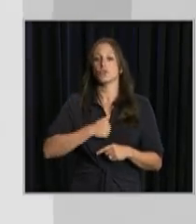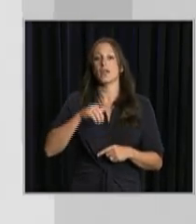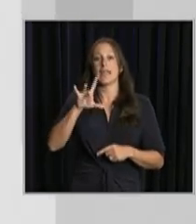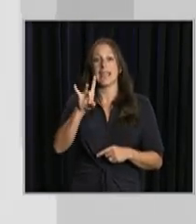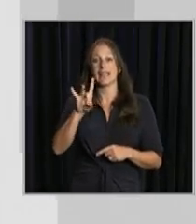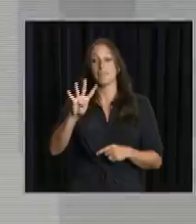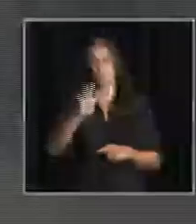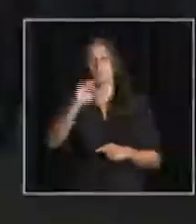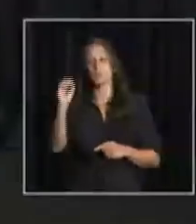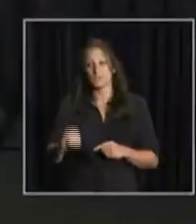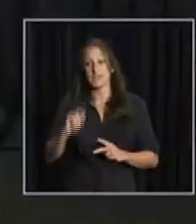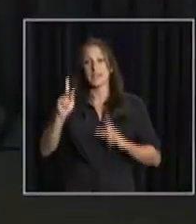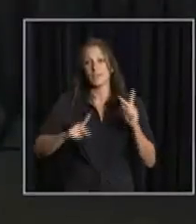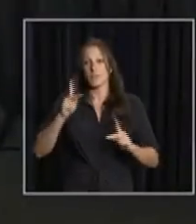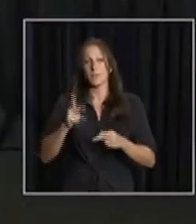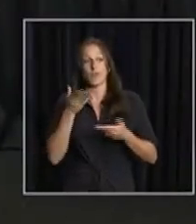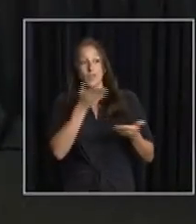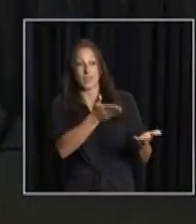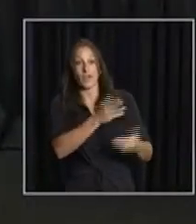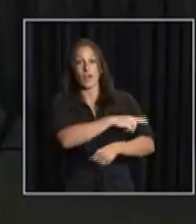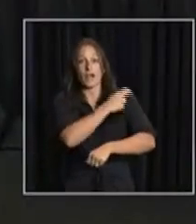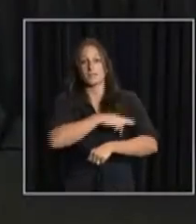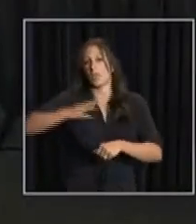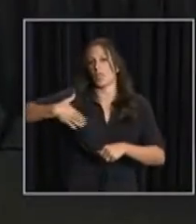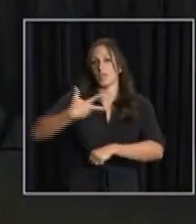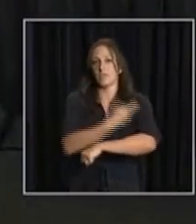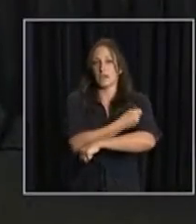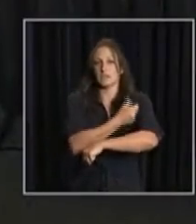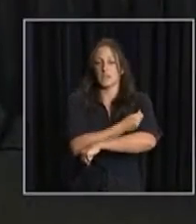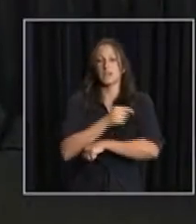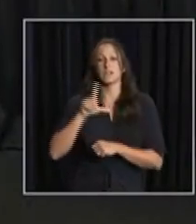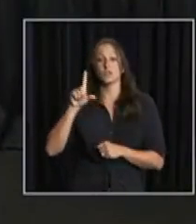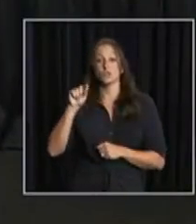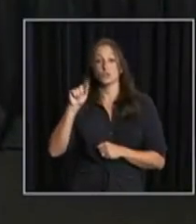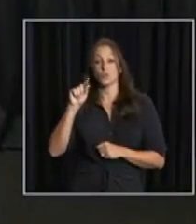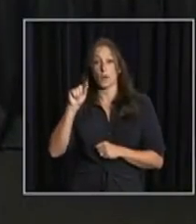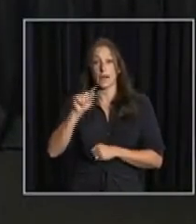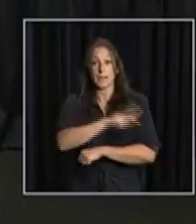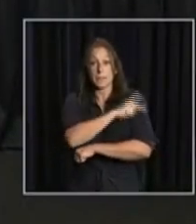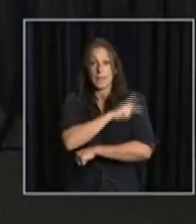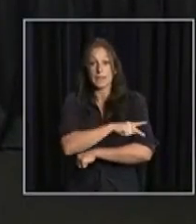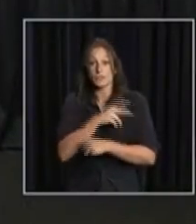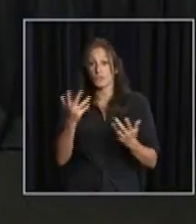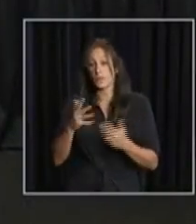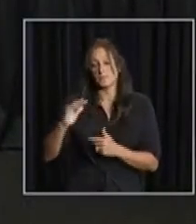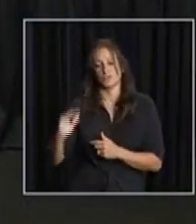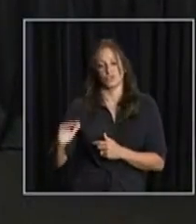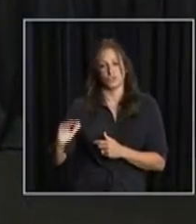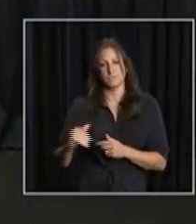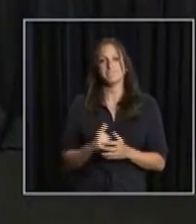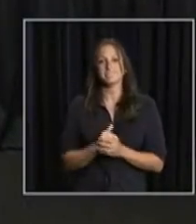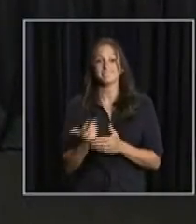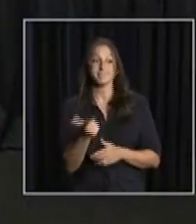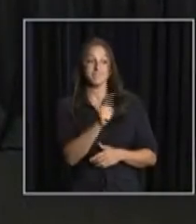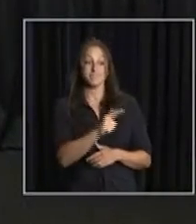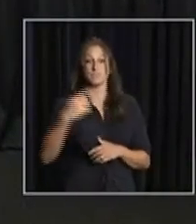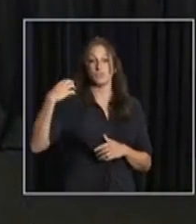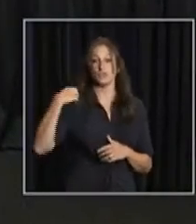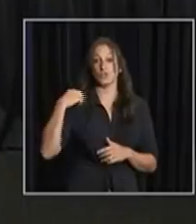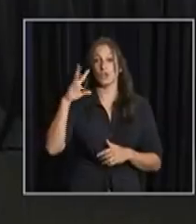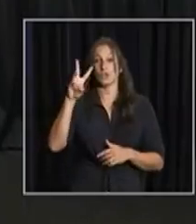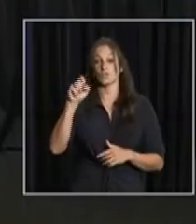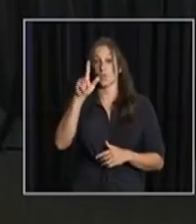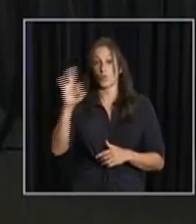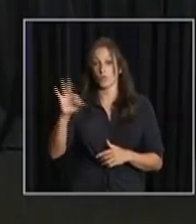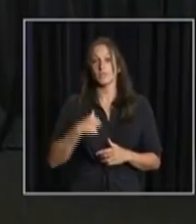84% are unvaccinated, and 20 patients this evening are children. Let me turn it over now to Judge Wolf. Well, thanks. It looks like everything is going the